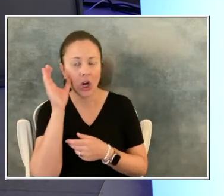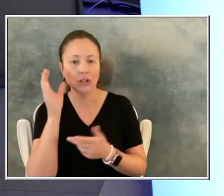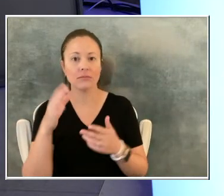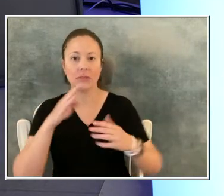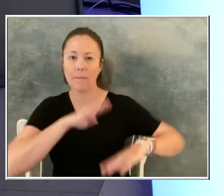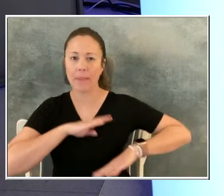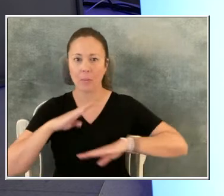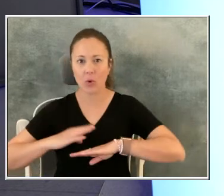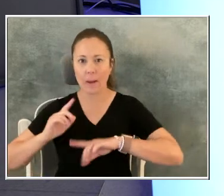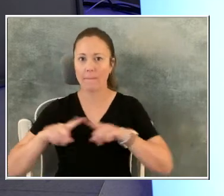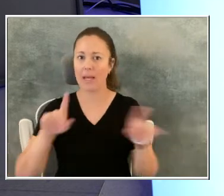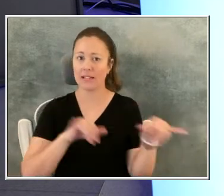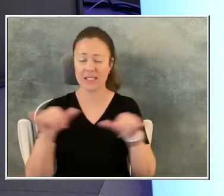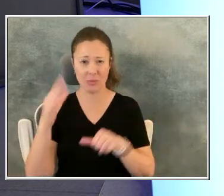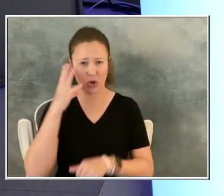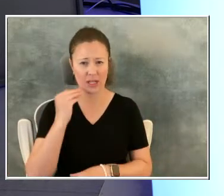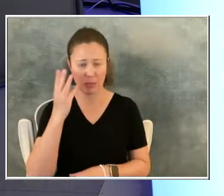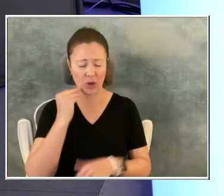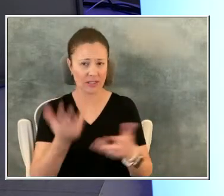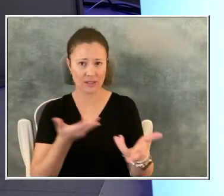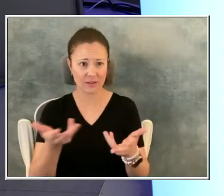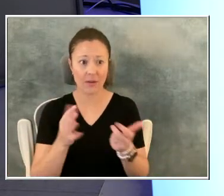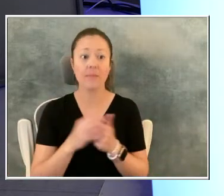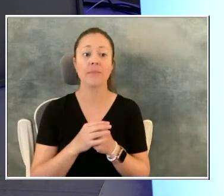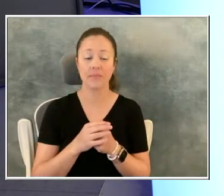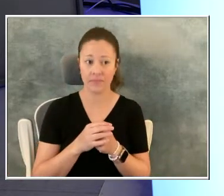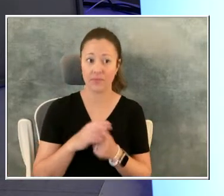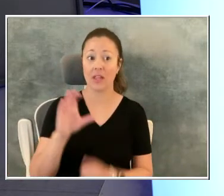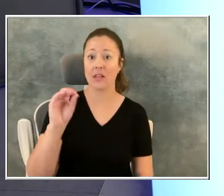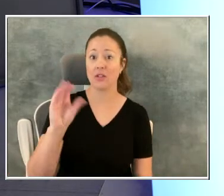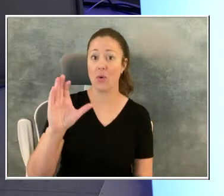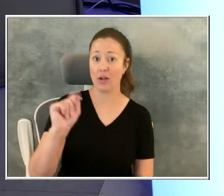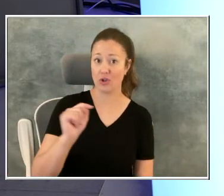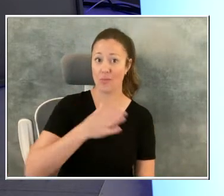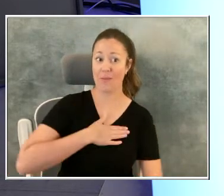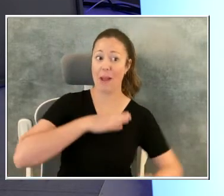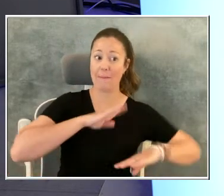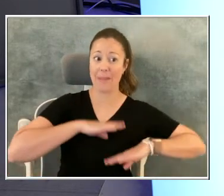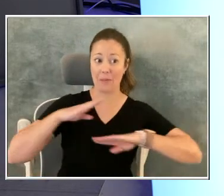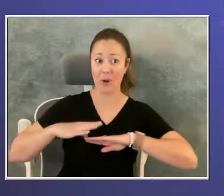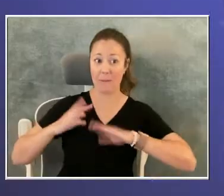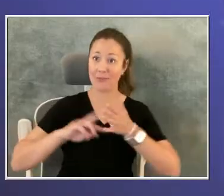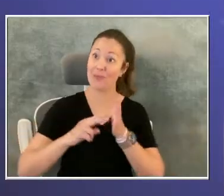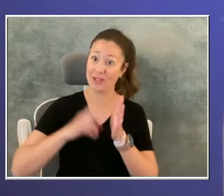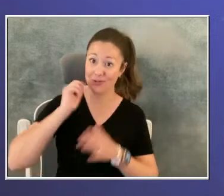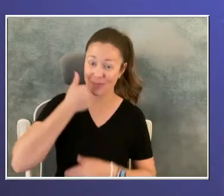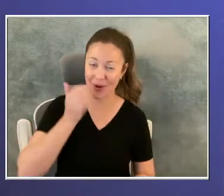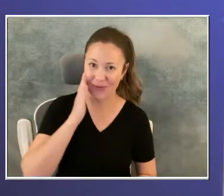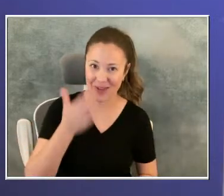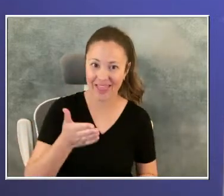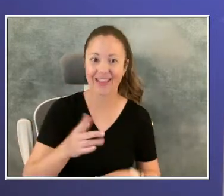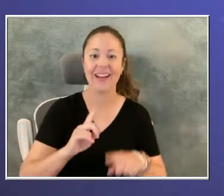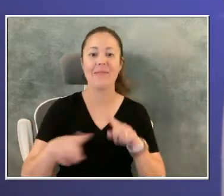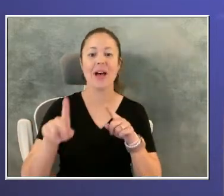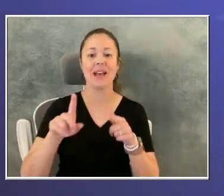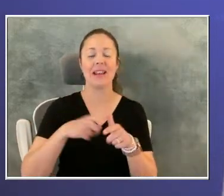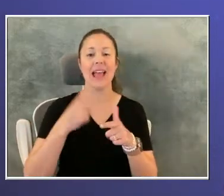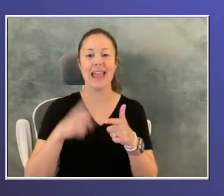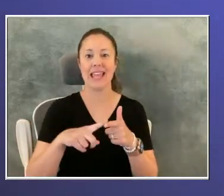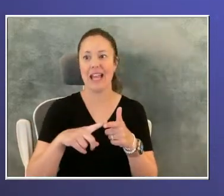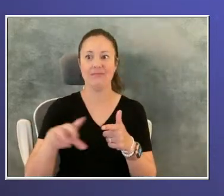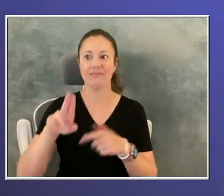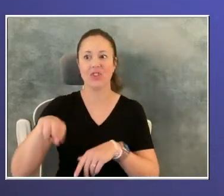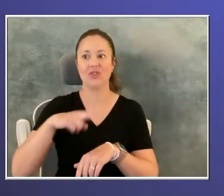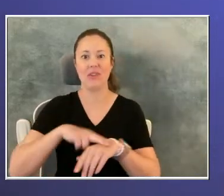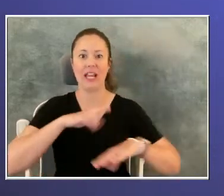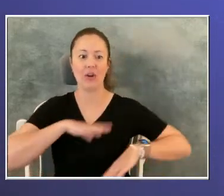similar experience? Well, the October's my mammogram one, so I actually go tomorrow, and so that's just a regular mammogram, just like every other woman over